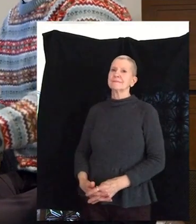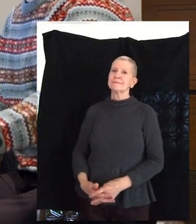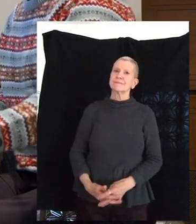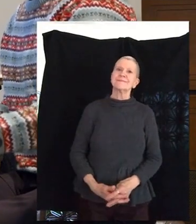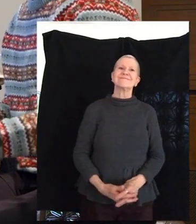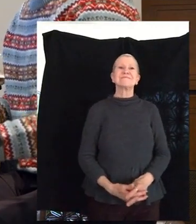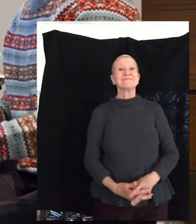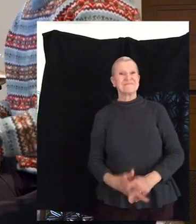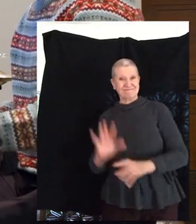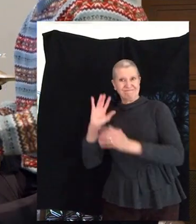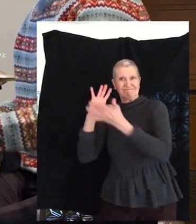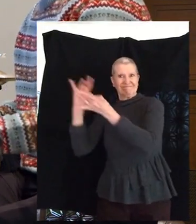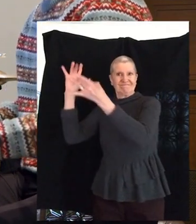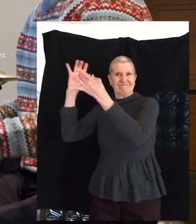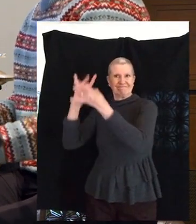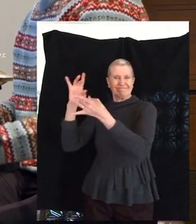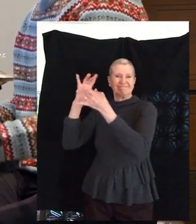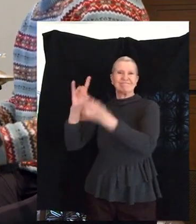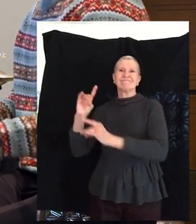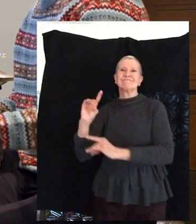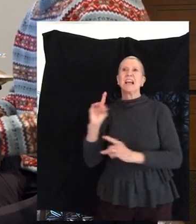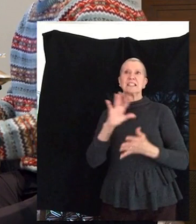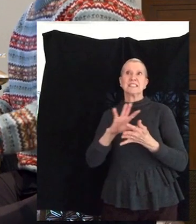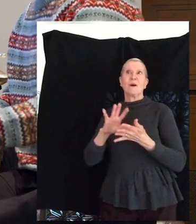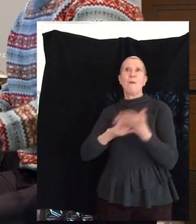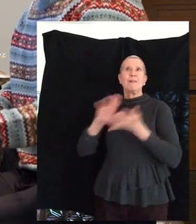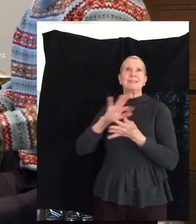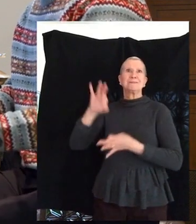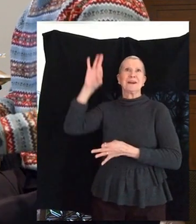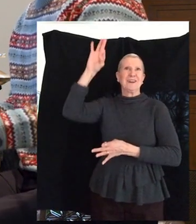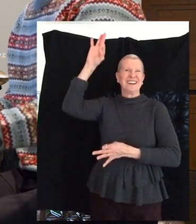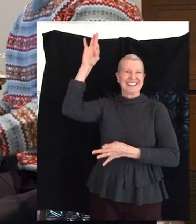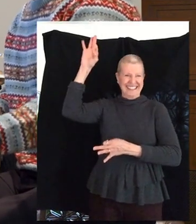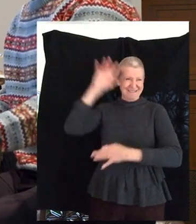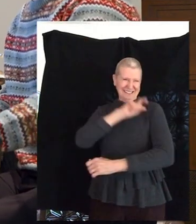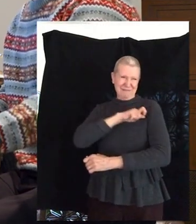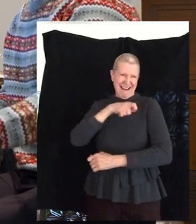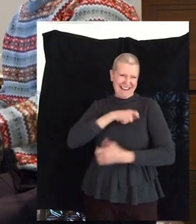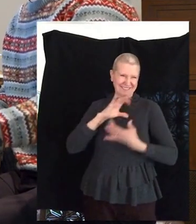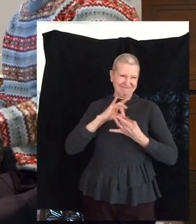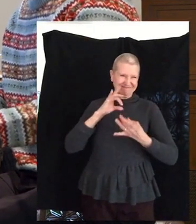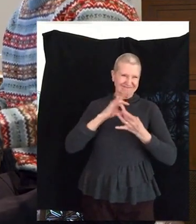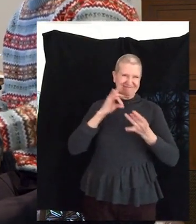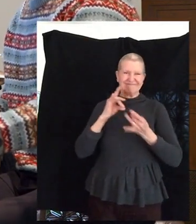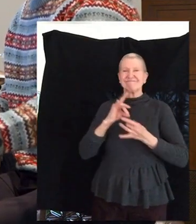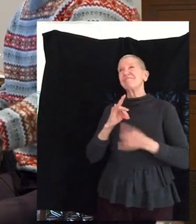Lleno del Espíritu Santo, vamos con Dios,